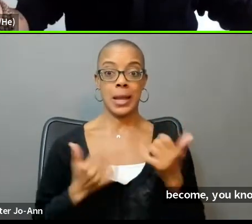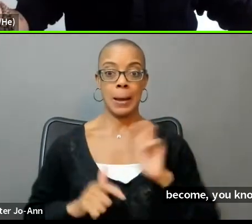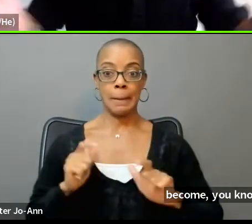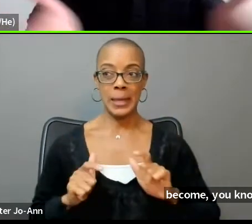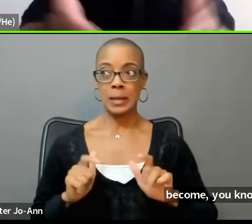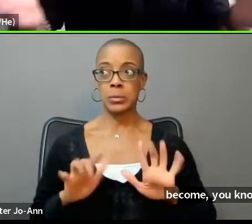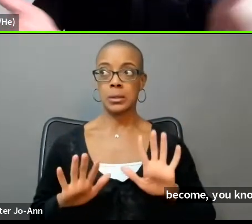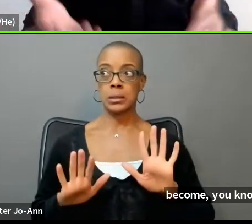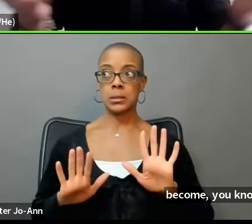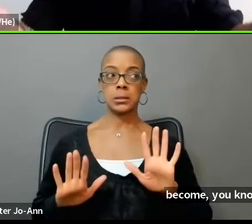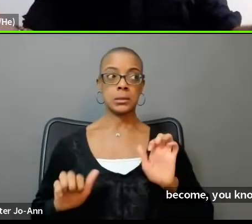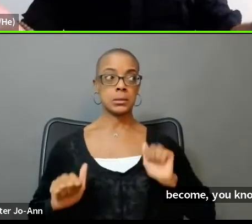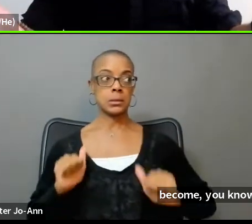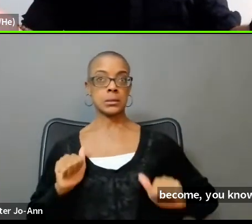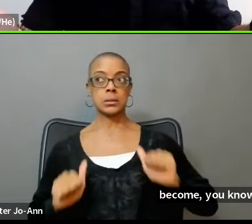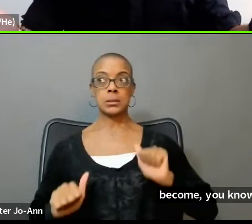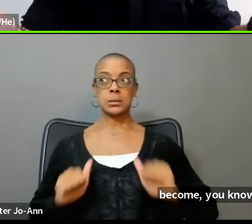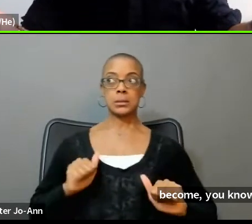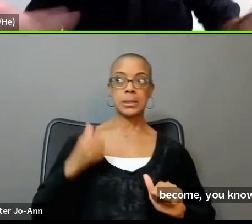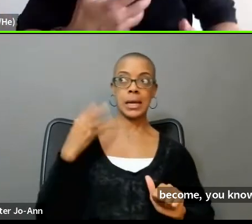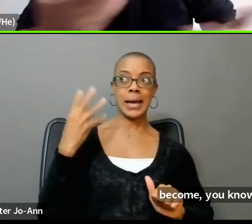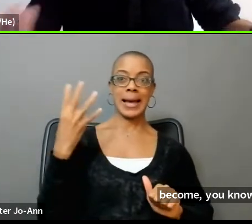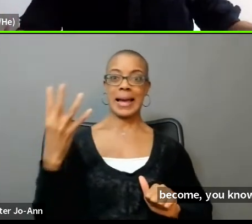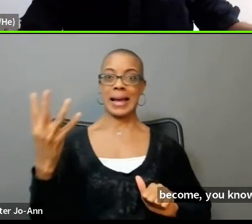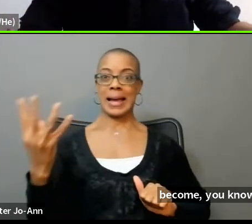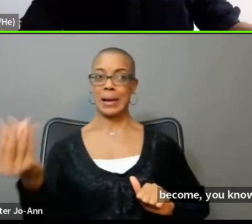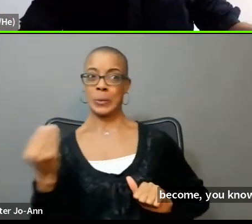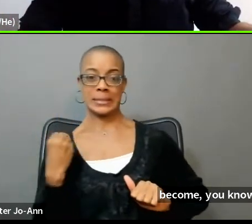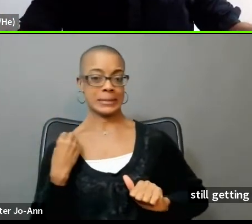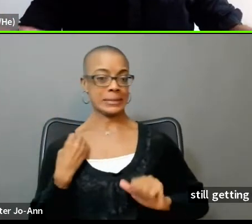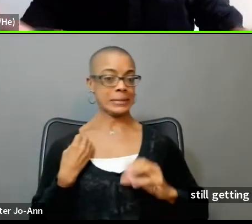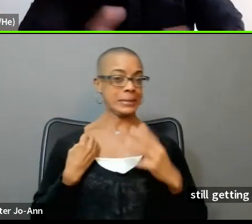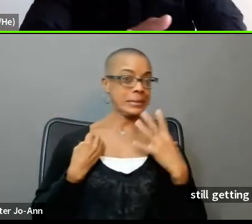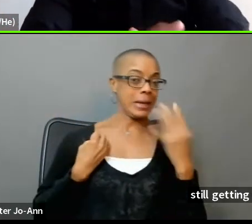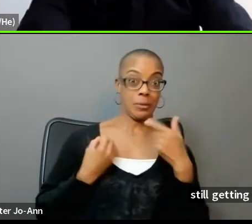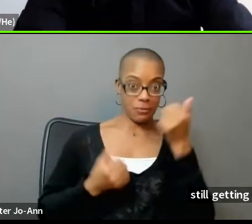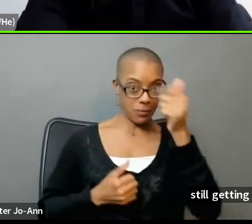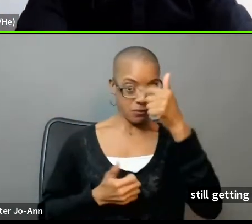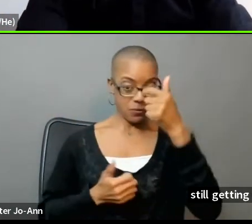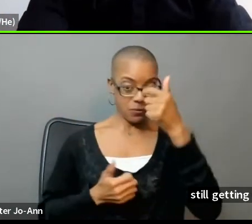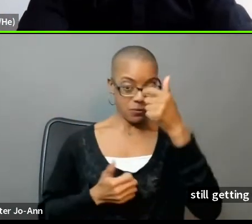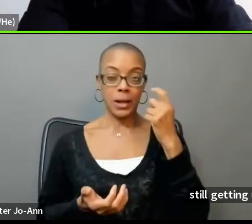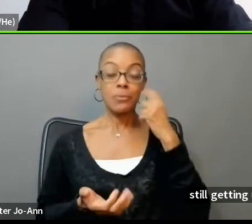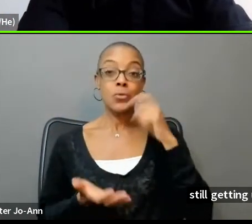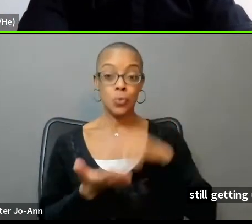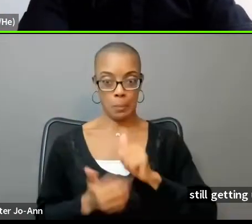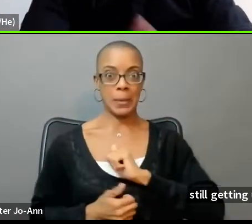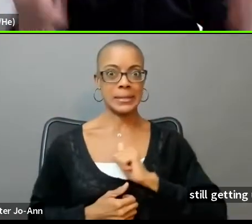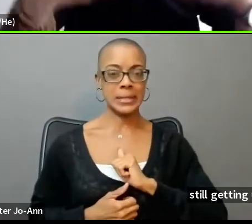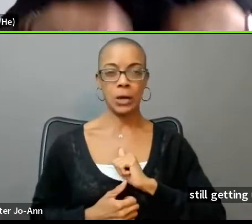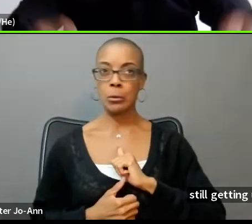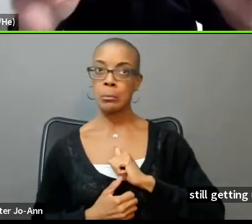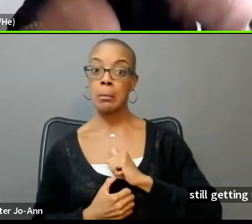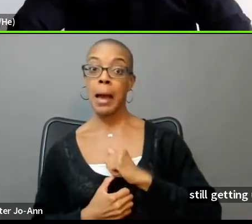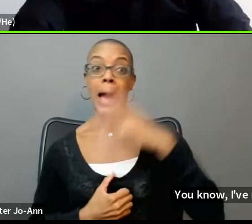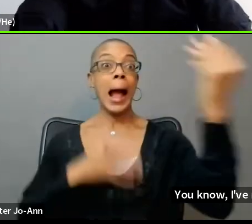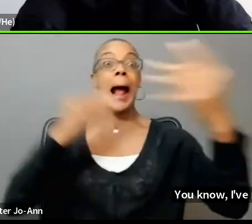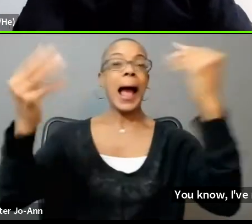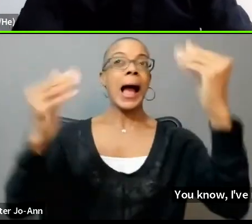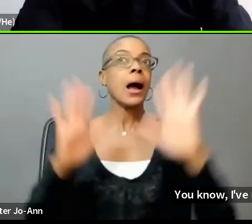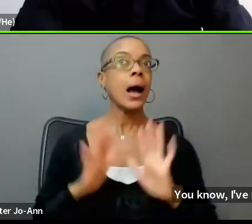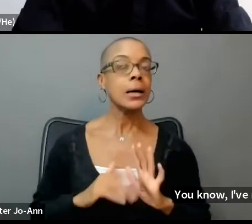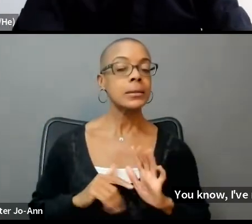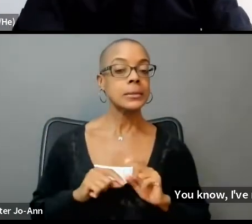used to being out and about. I've noticed that about myself, but yeah. How do we come back from